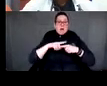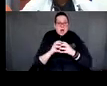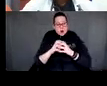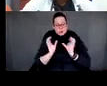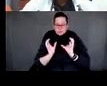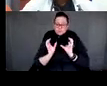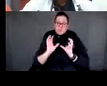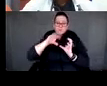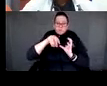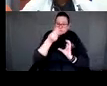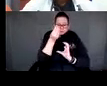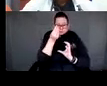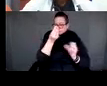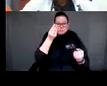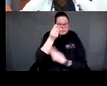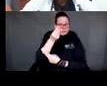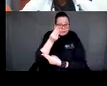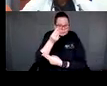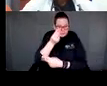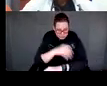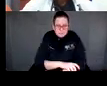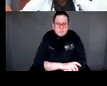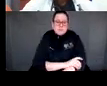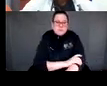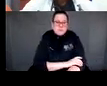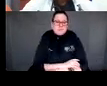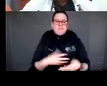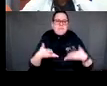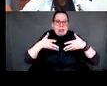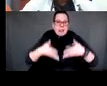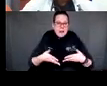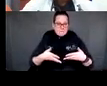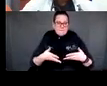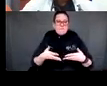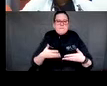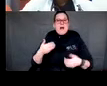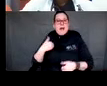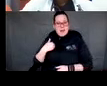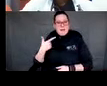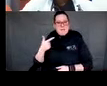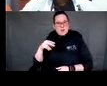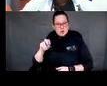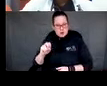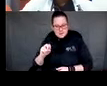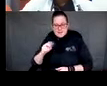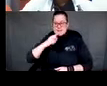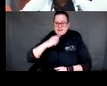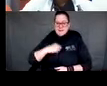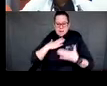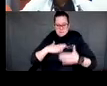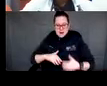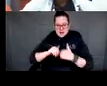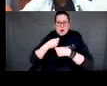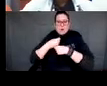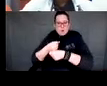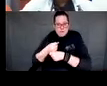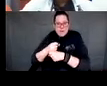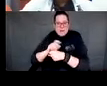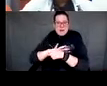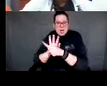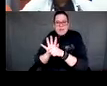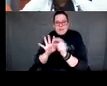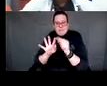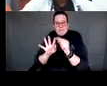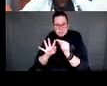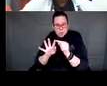garbage disposal system, so to speak. And so all you're left is with this gene, which instructs your body to make spike protein and again, develop an